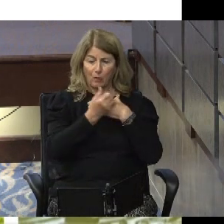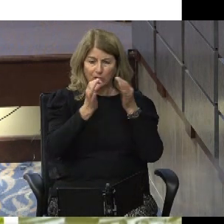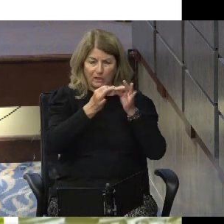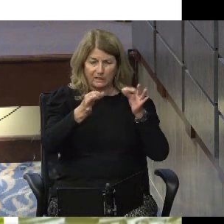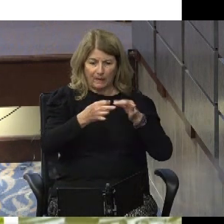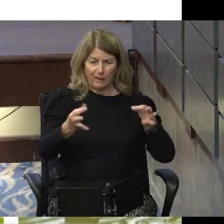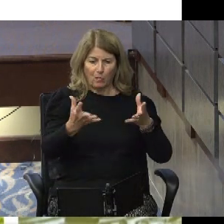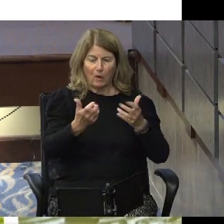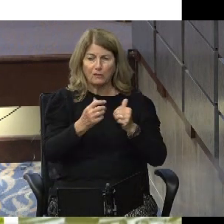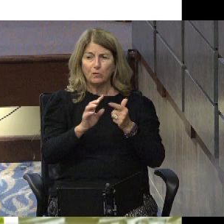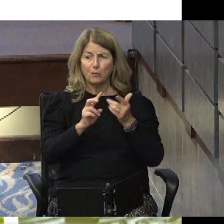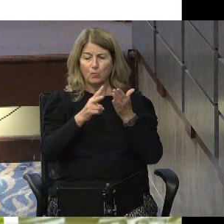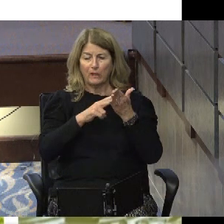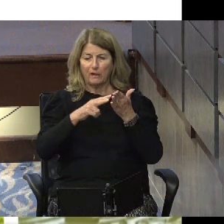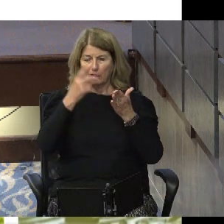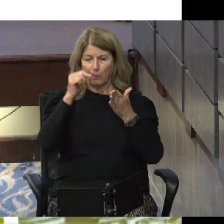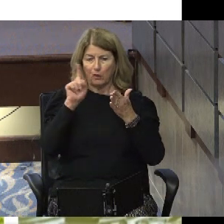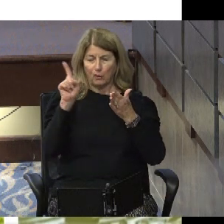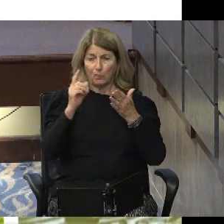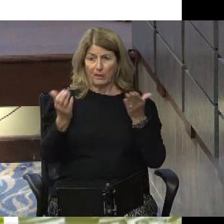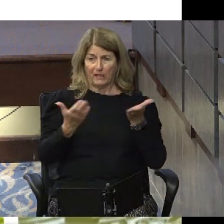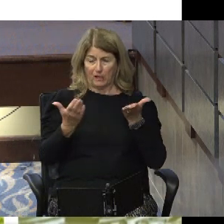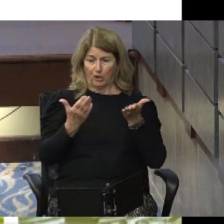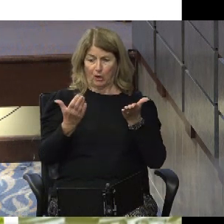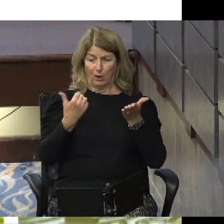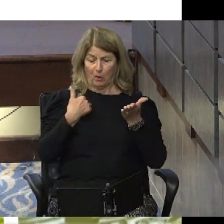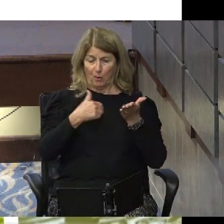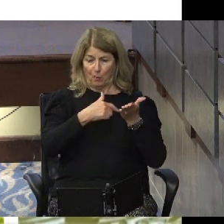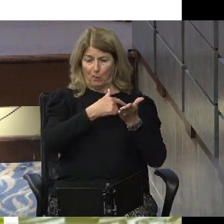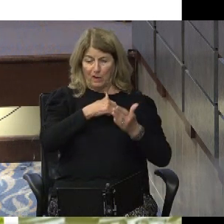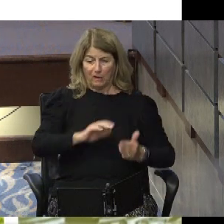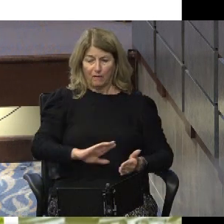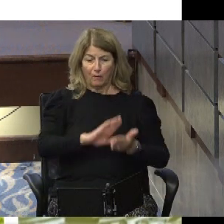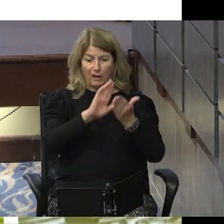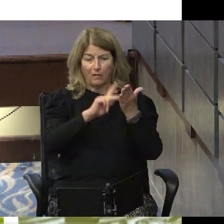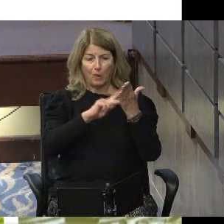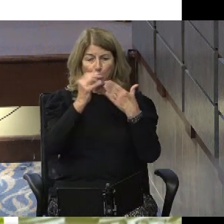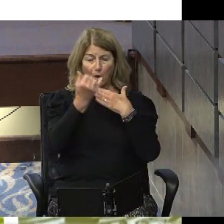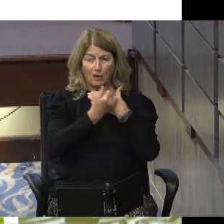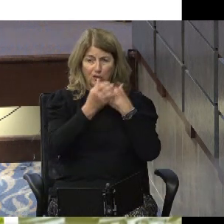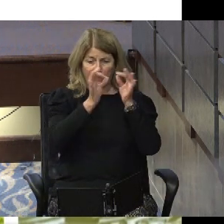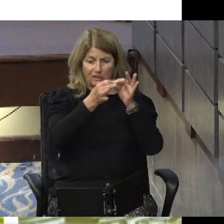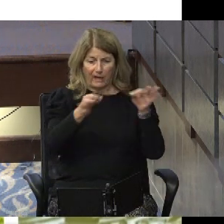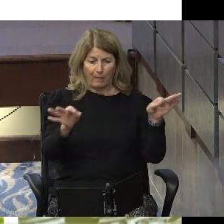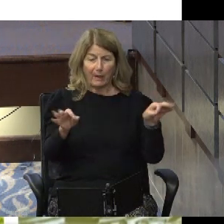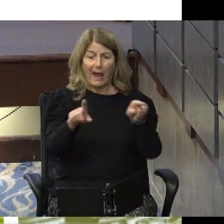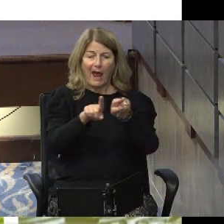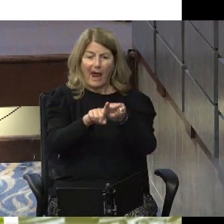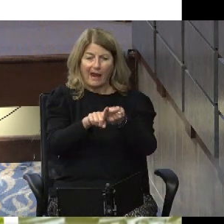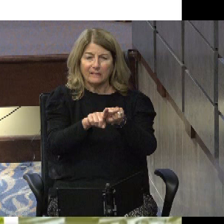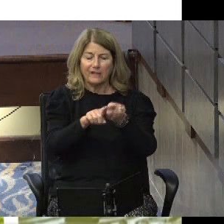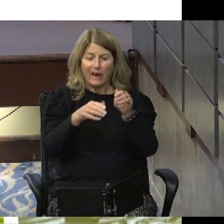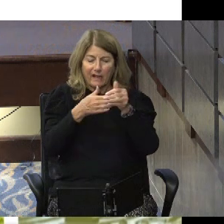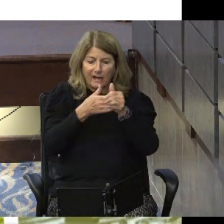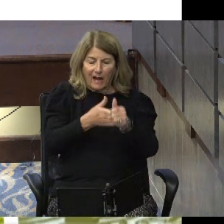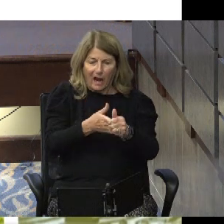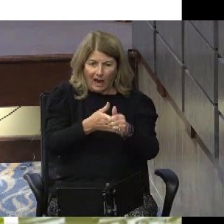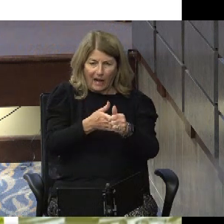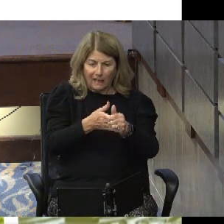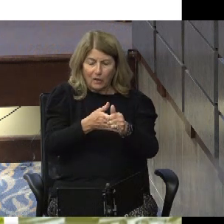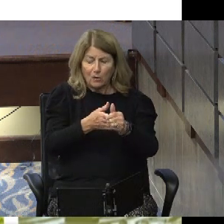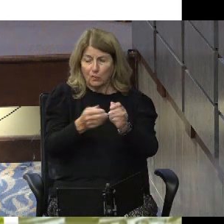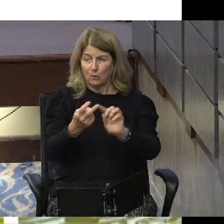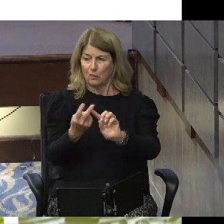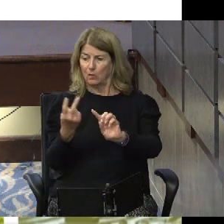you here, we've constructed this project statement as a guidepost for us to look back